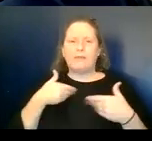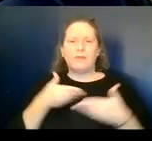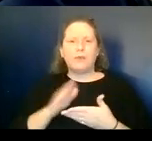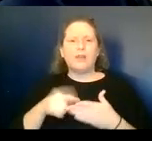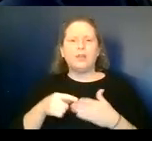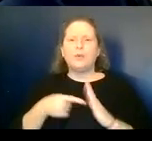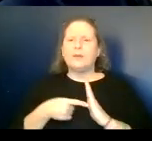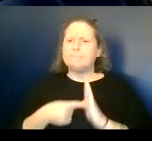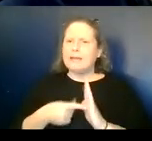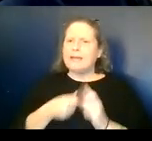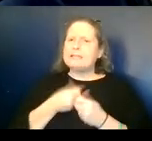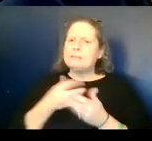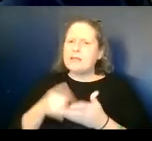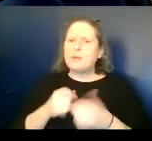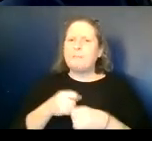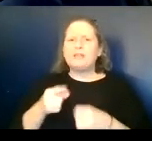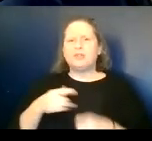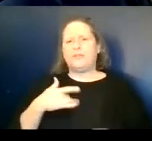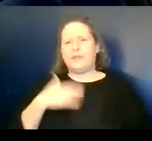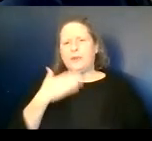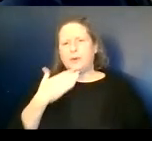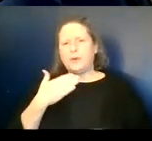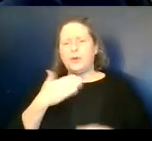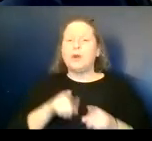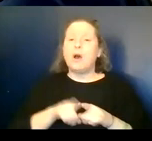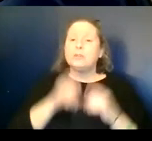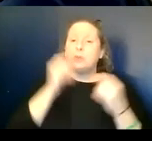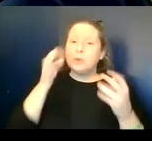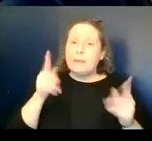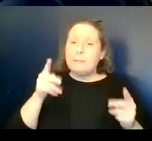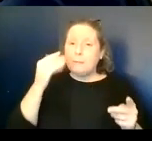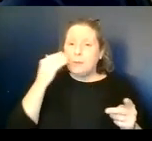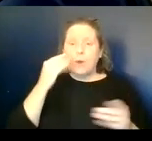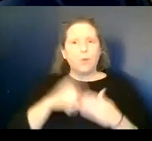good and also to let people know what doesn't